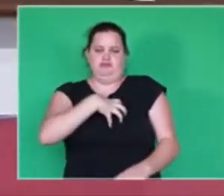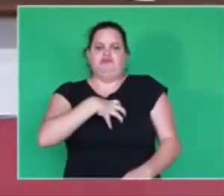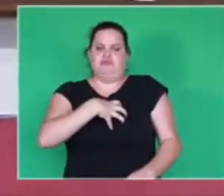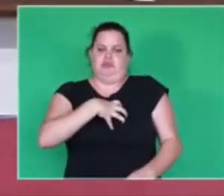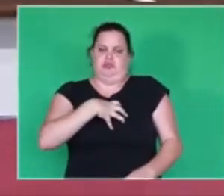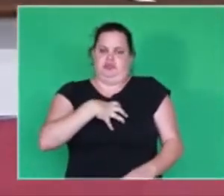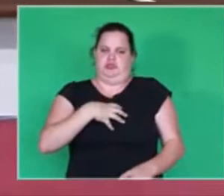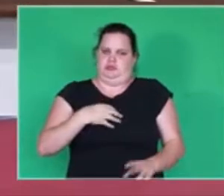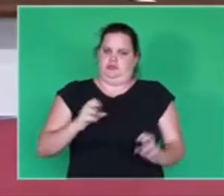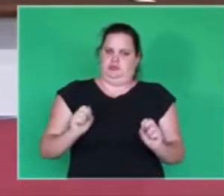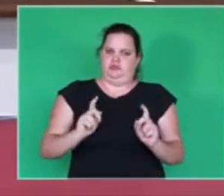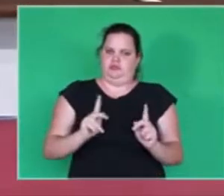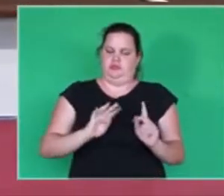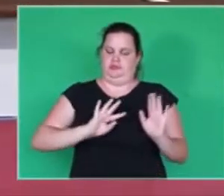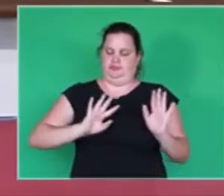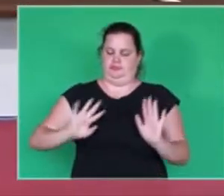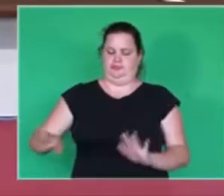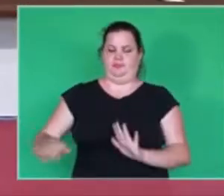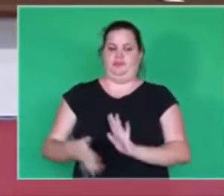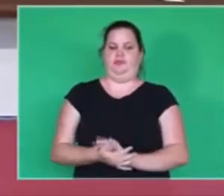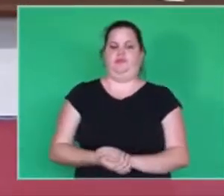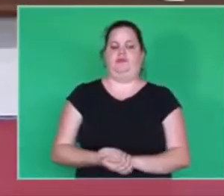So look.